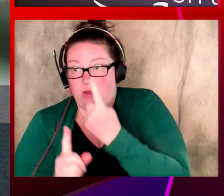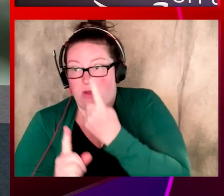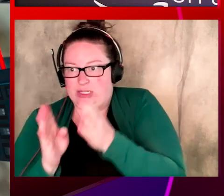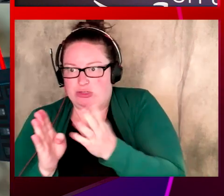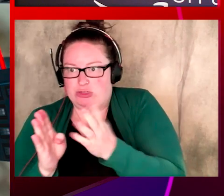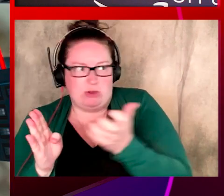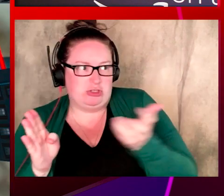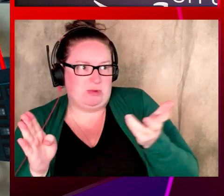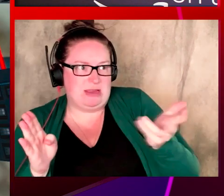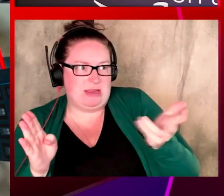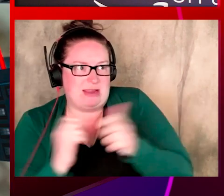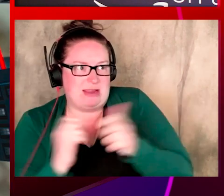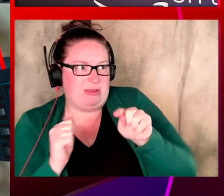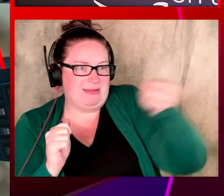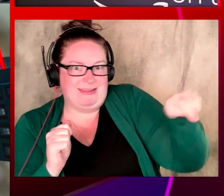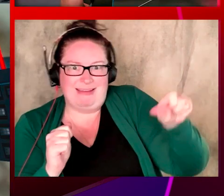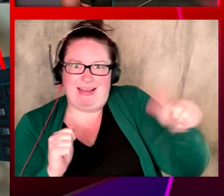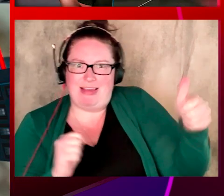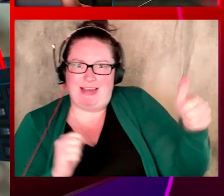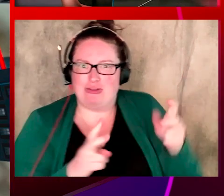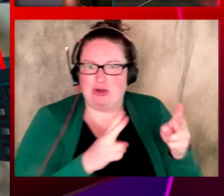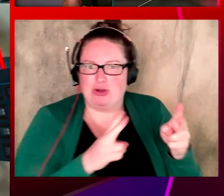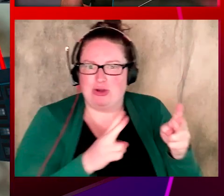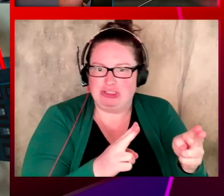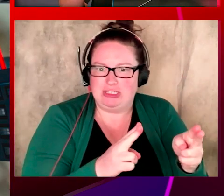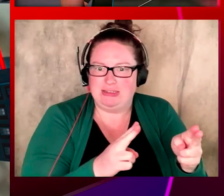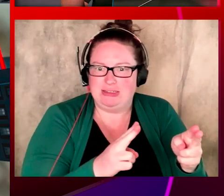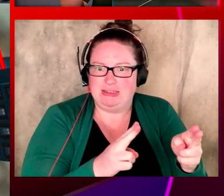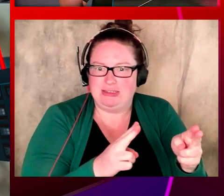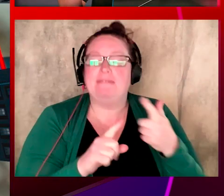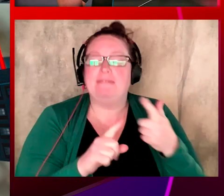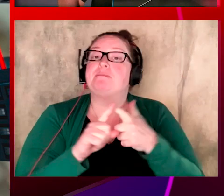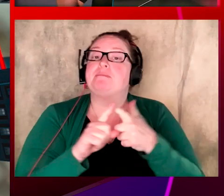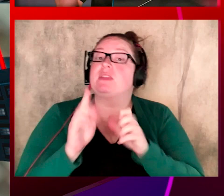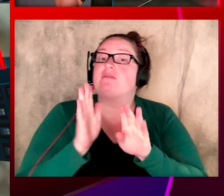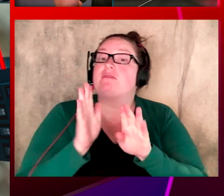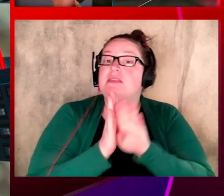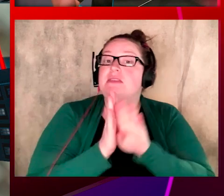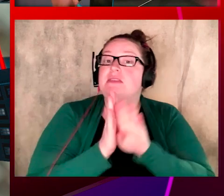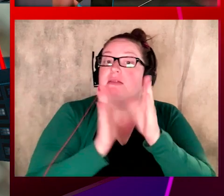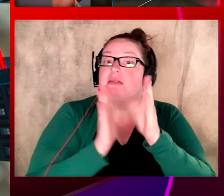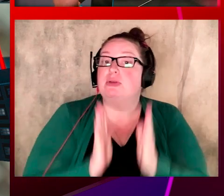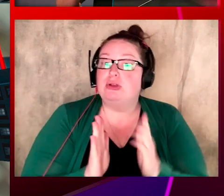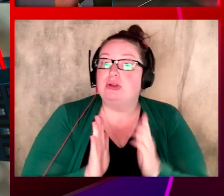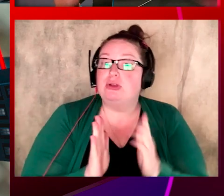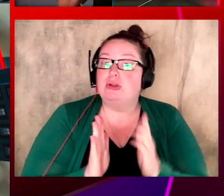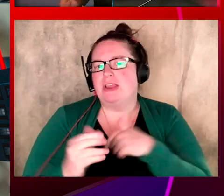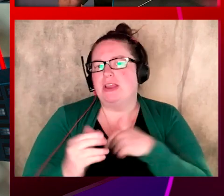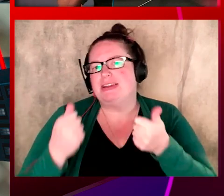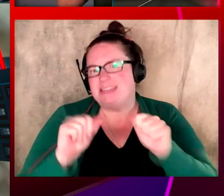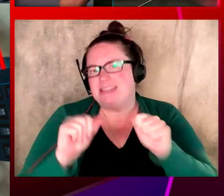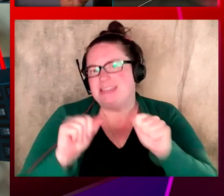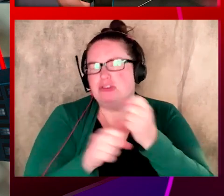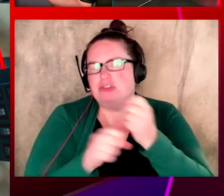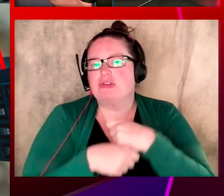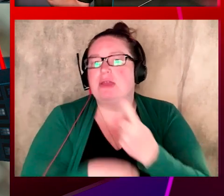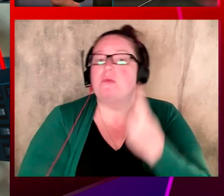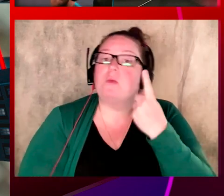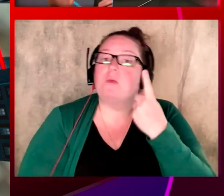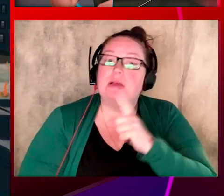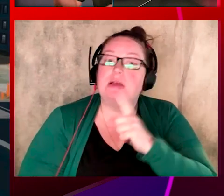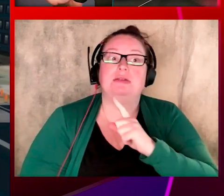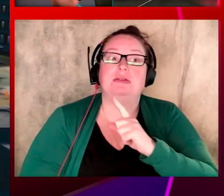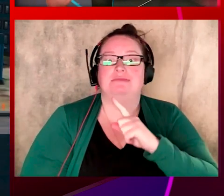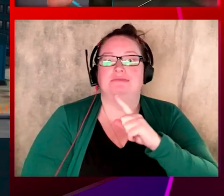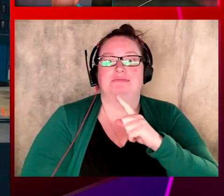does that work? Right. So from the perspective of the developer, we are attempting to allow you to create one single seamless world,